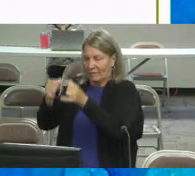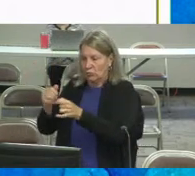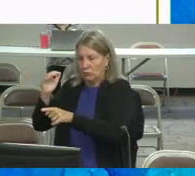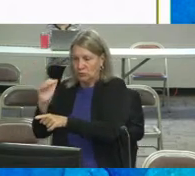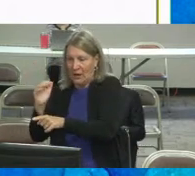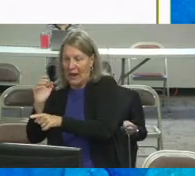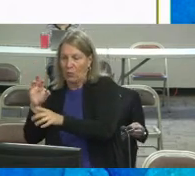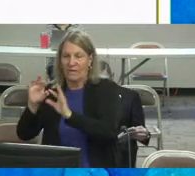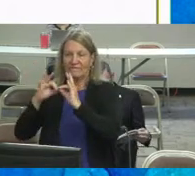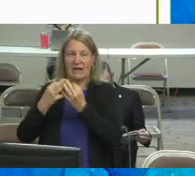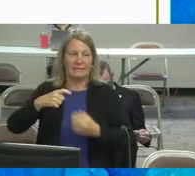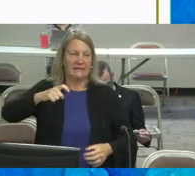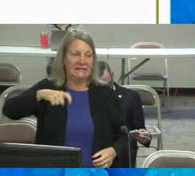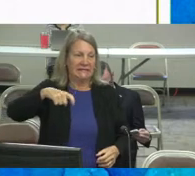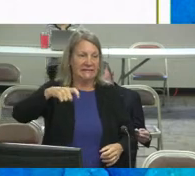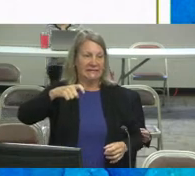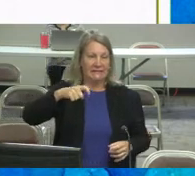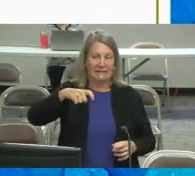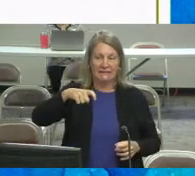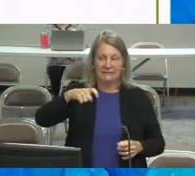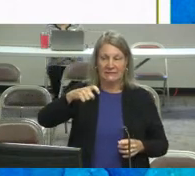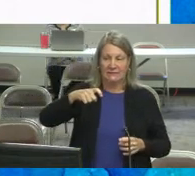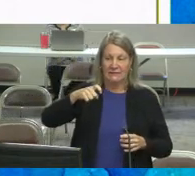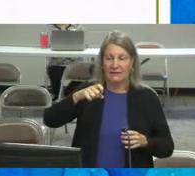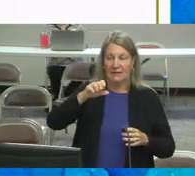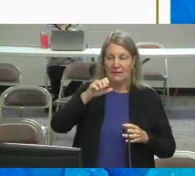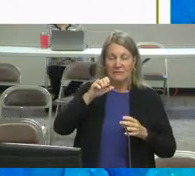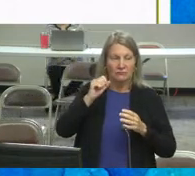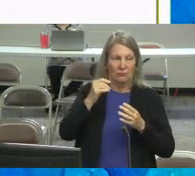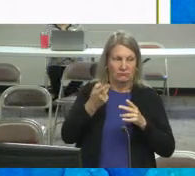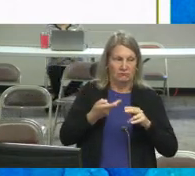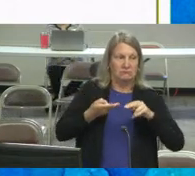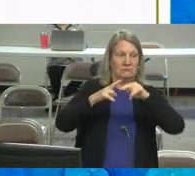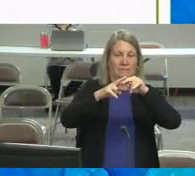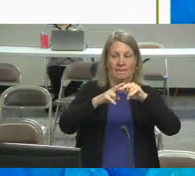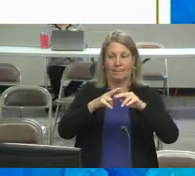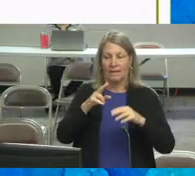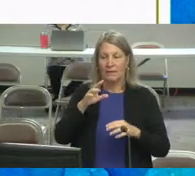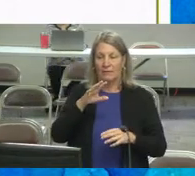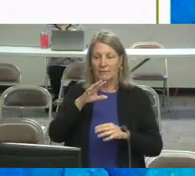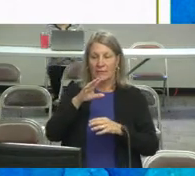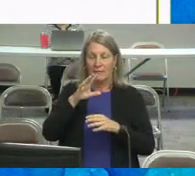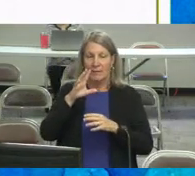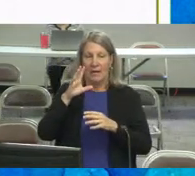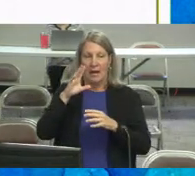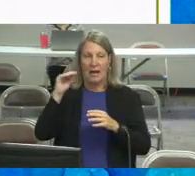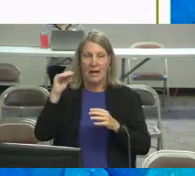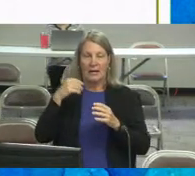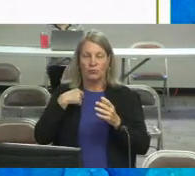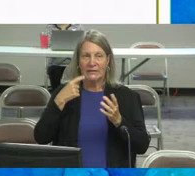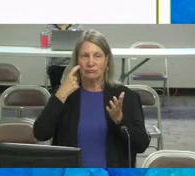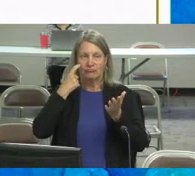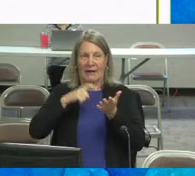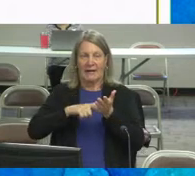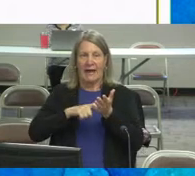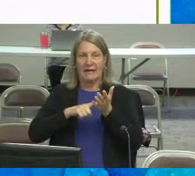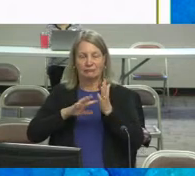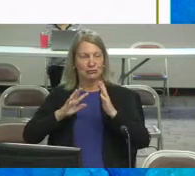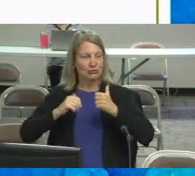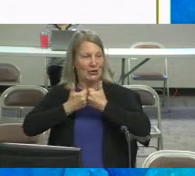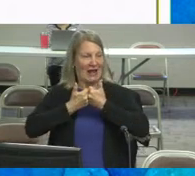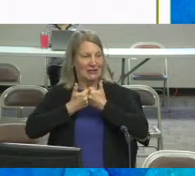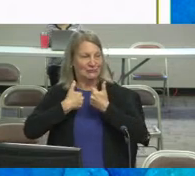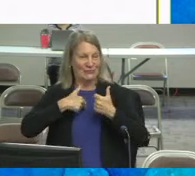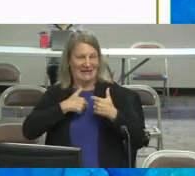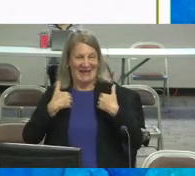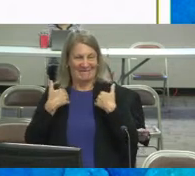of contacts whether that be for an individual child or family needs so we've seen increases